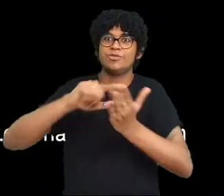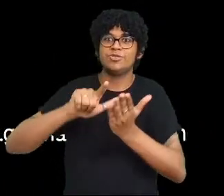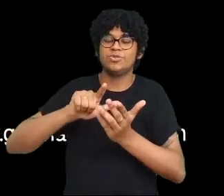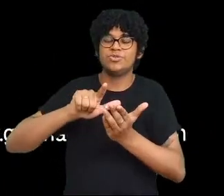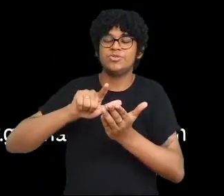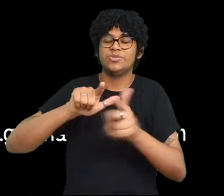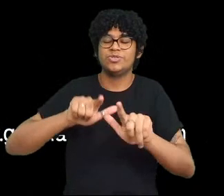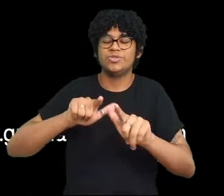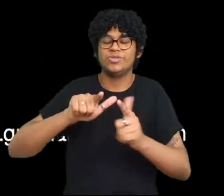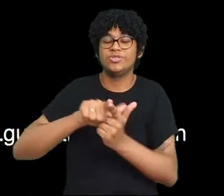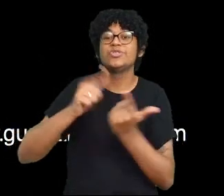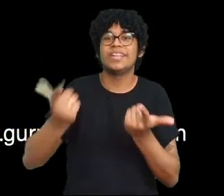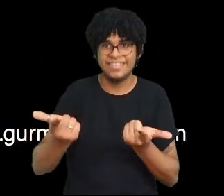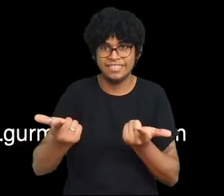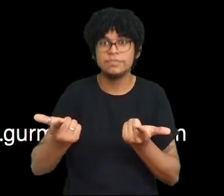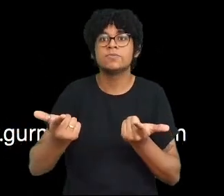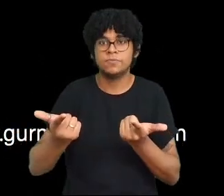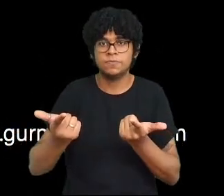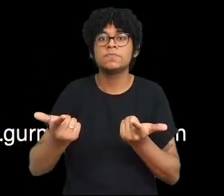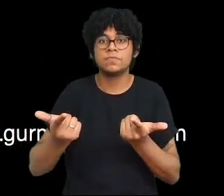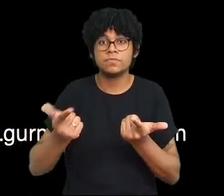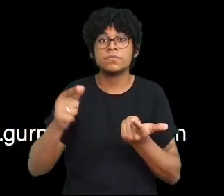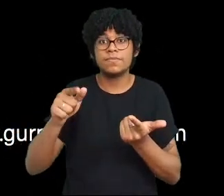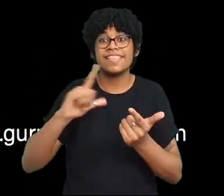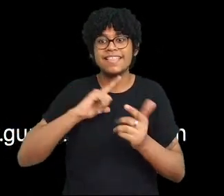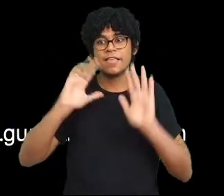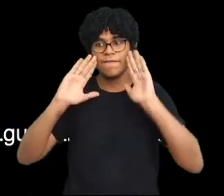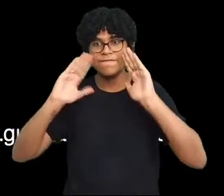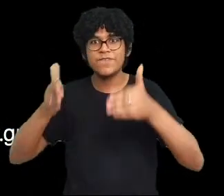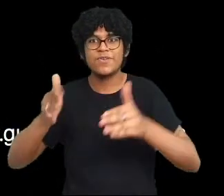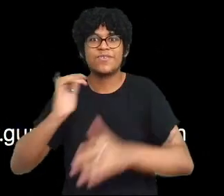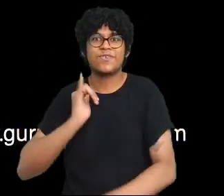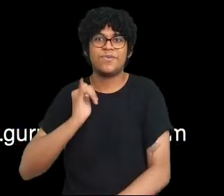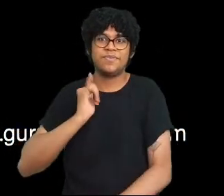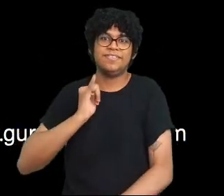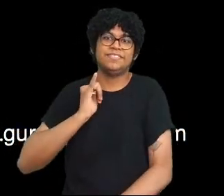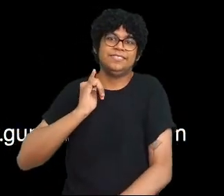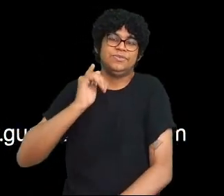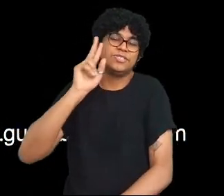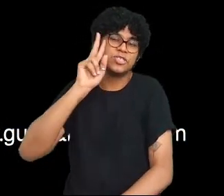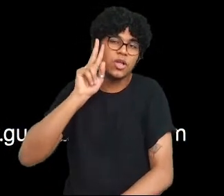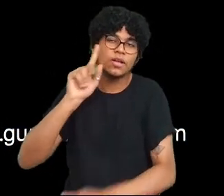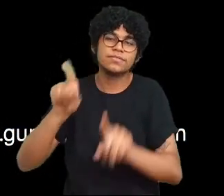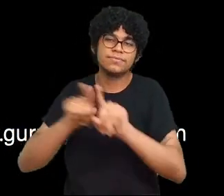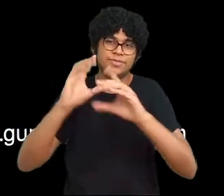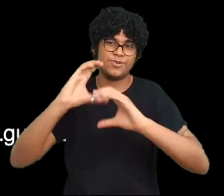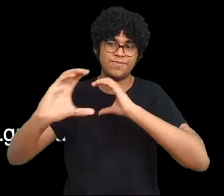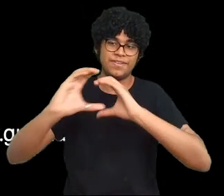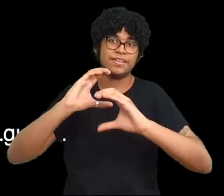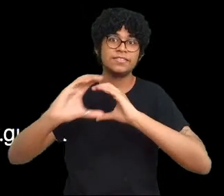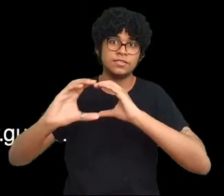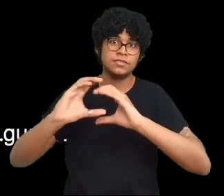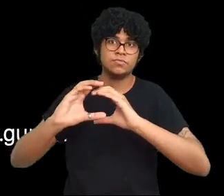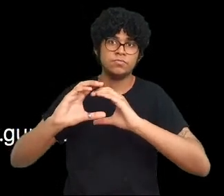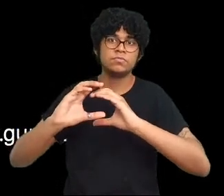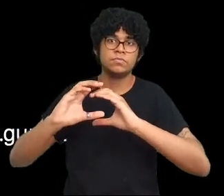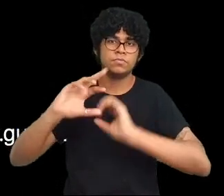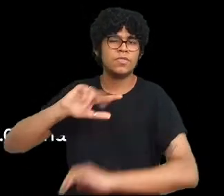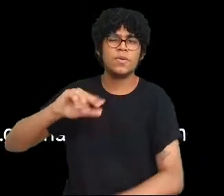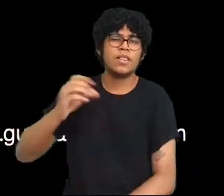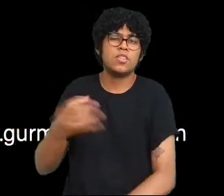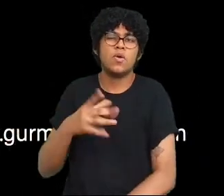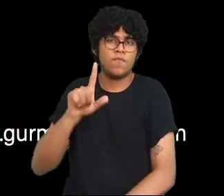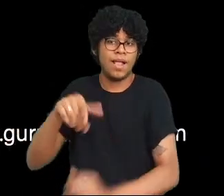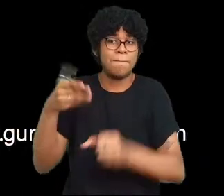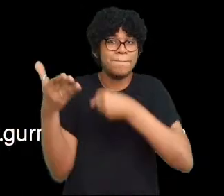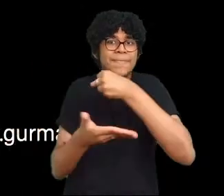and communication from its core. That's the heart of journalism. But other disciplines might still